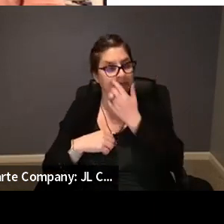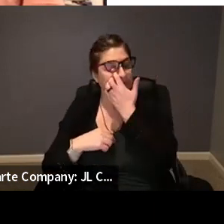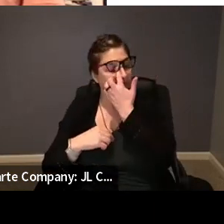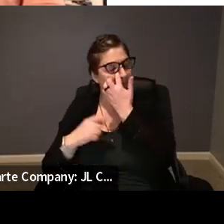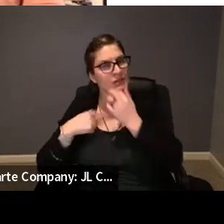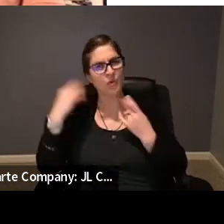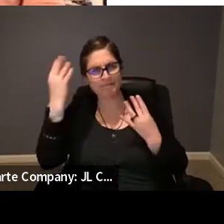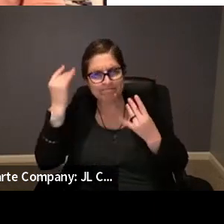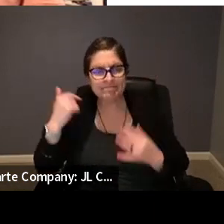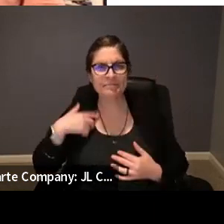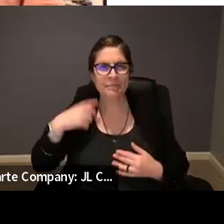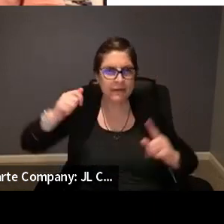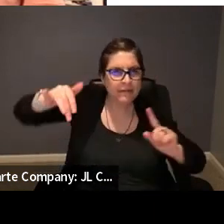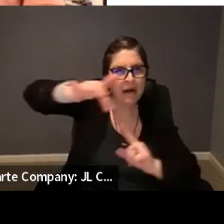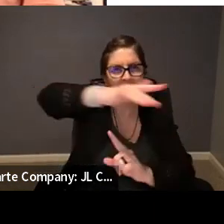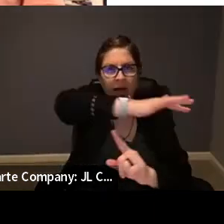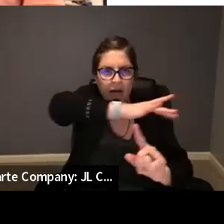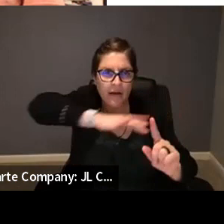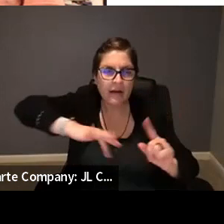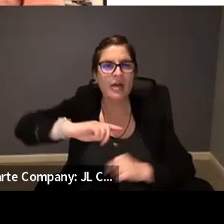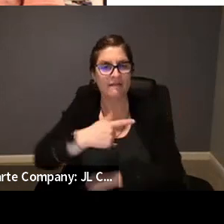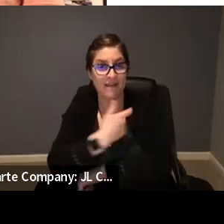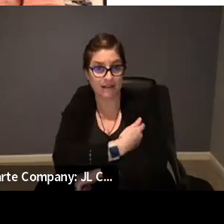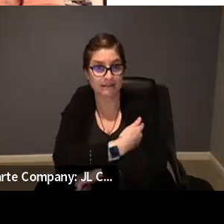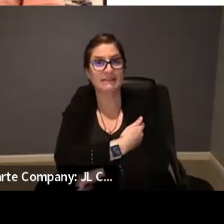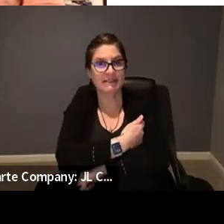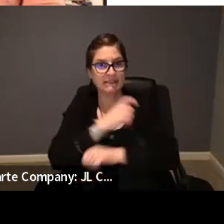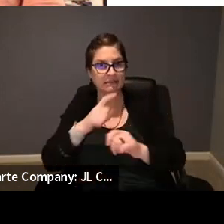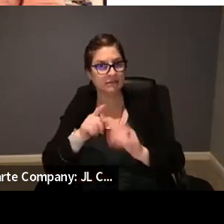know, my surroundings. When the vaccines came out, you know, my mom